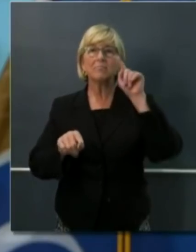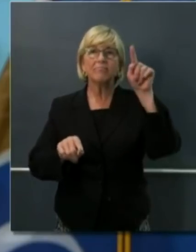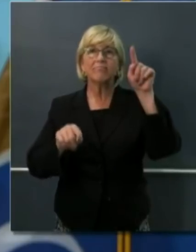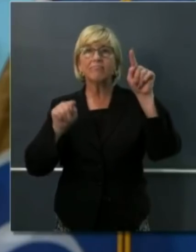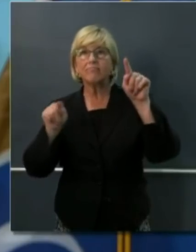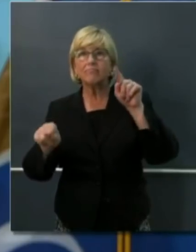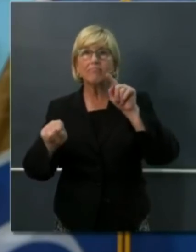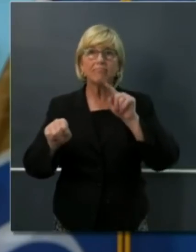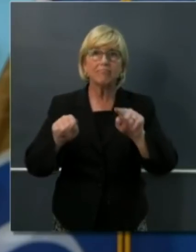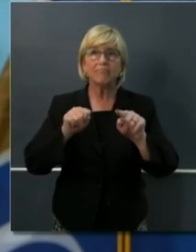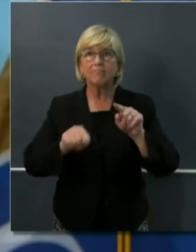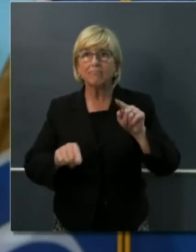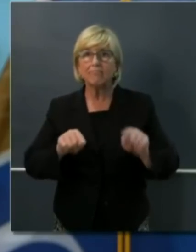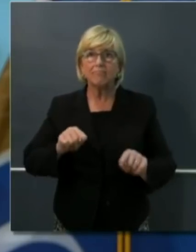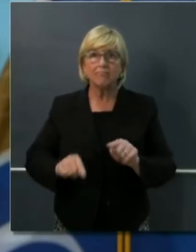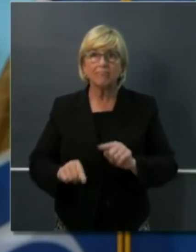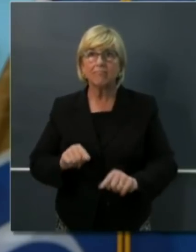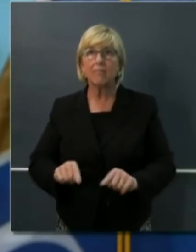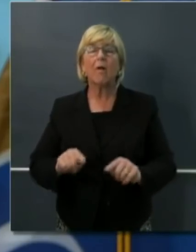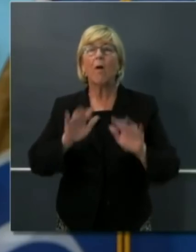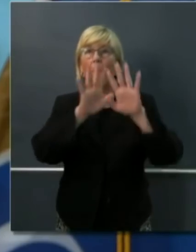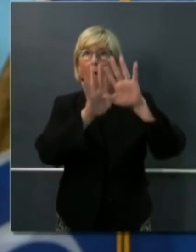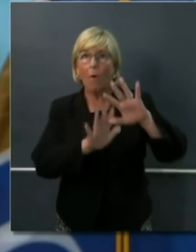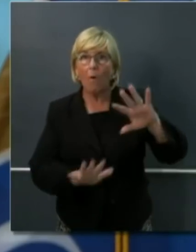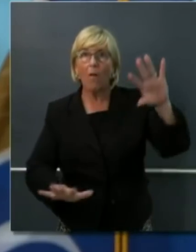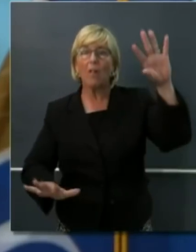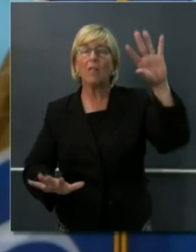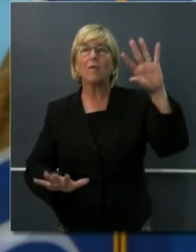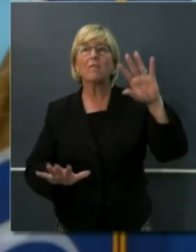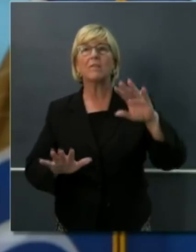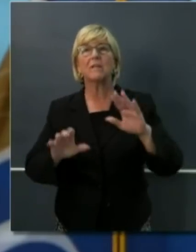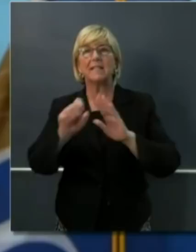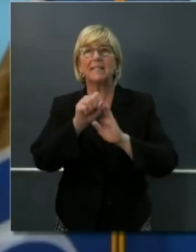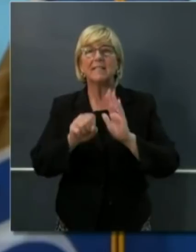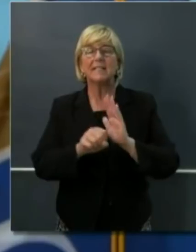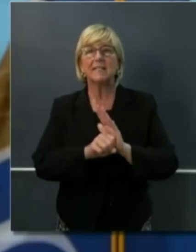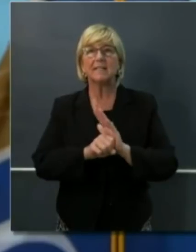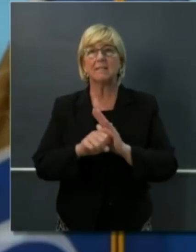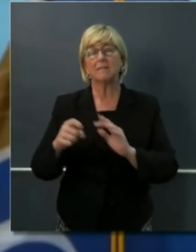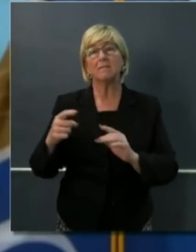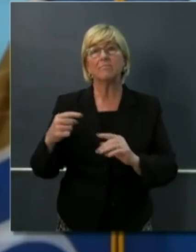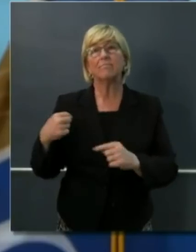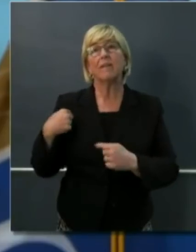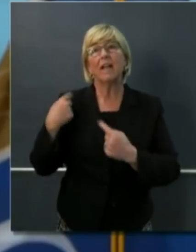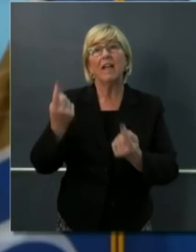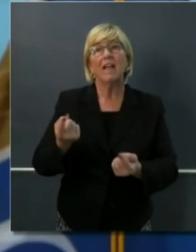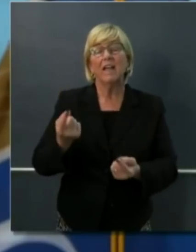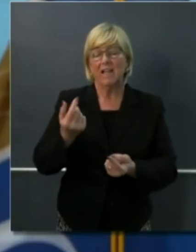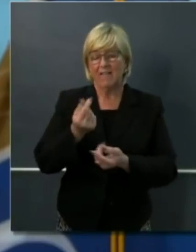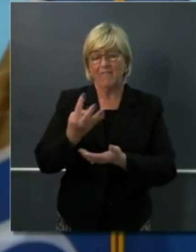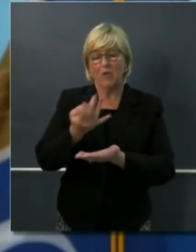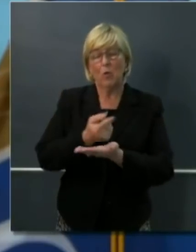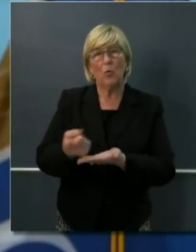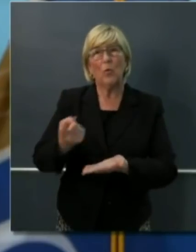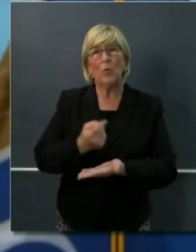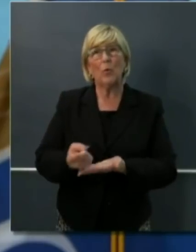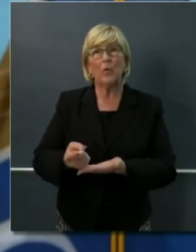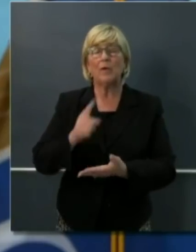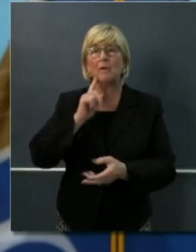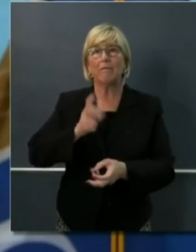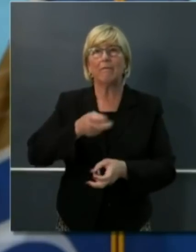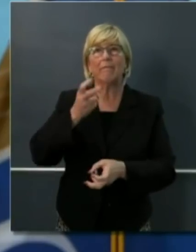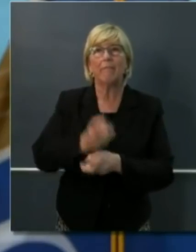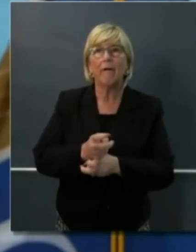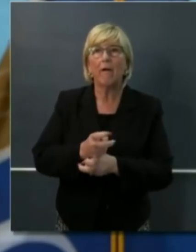we're not leaving communities behind. One of the big struggles we have had in the last few weeks of this pandemic is getting